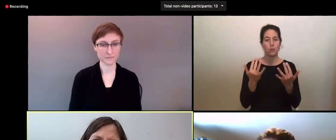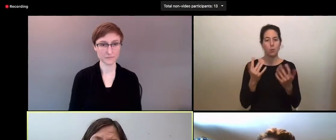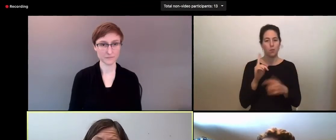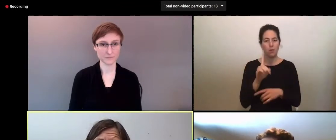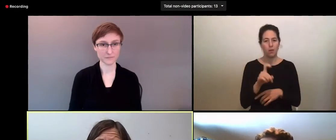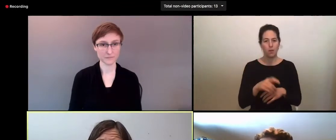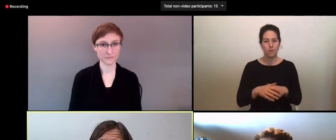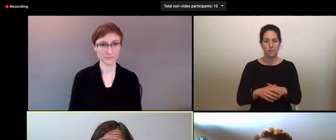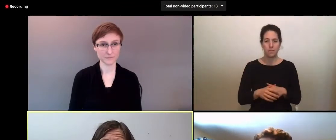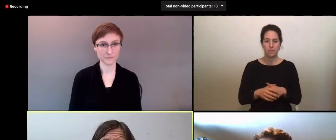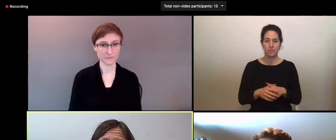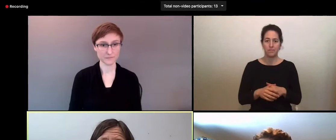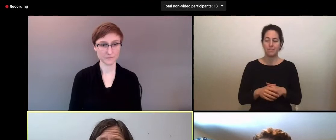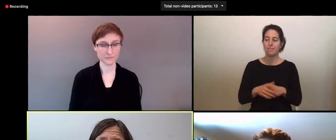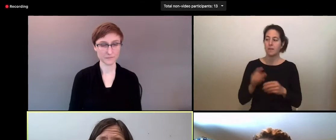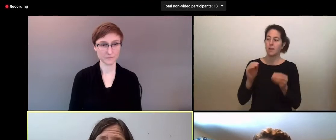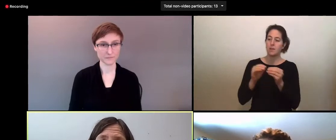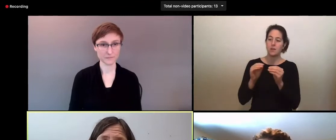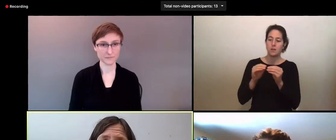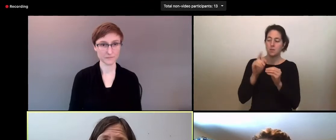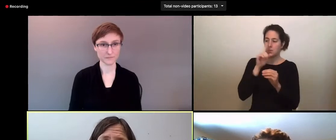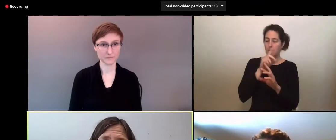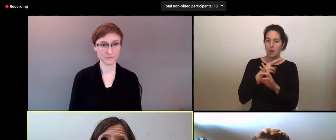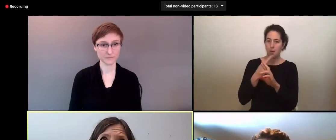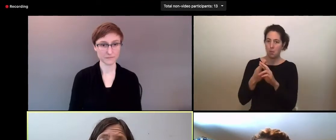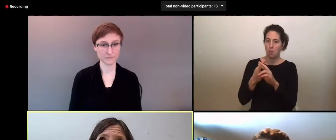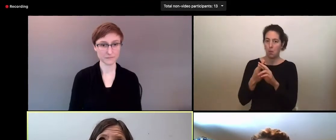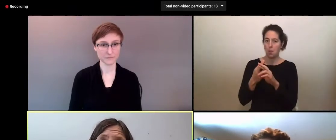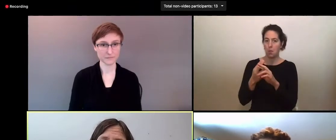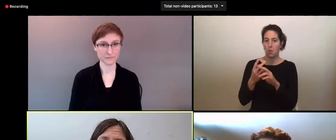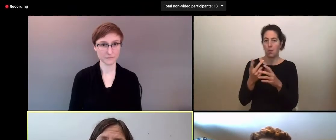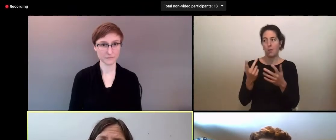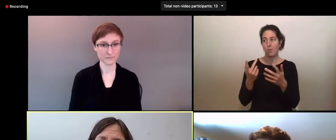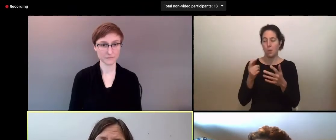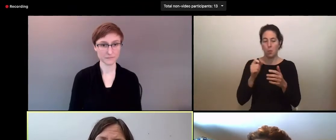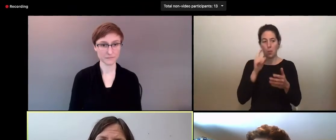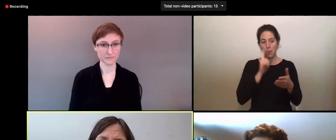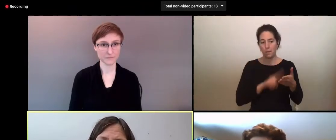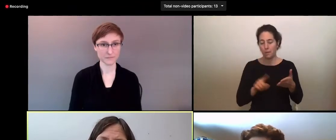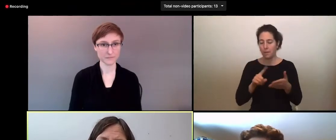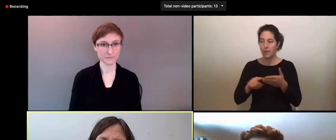I don't have that number for you. We can look into that.